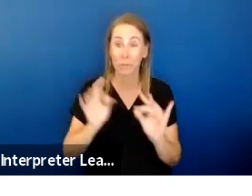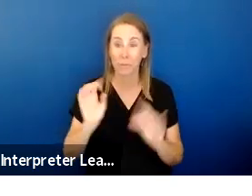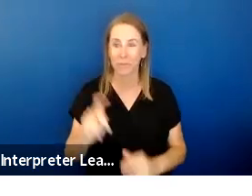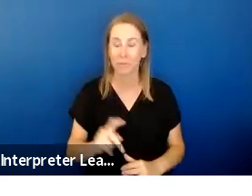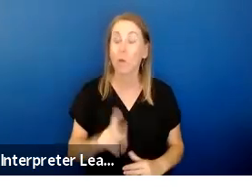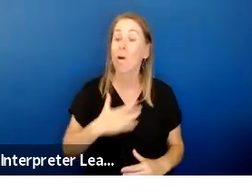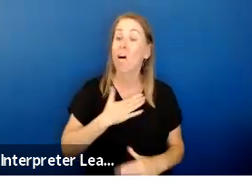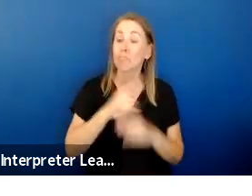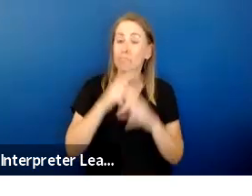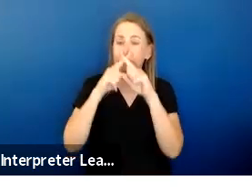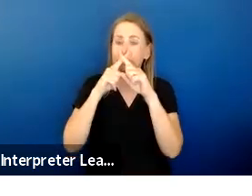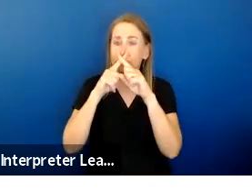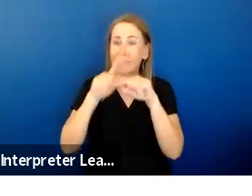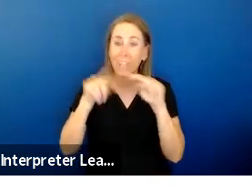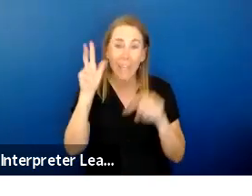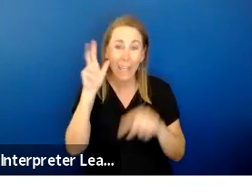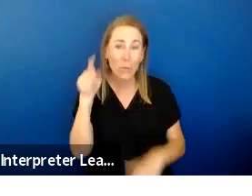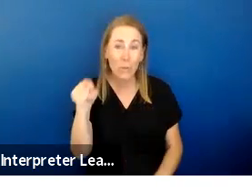Sorry, Tracy, you're on mute.